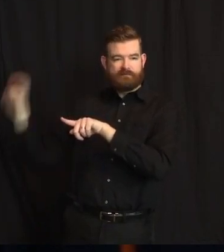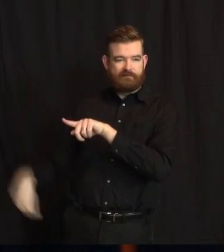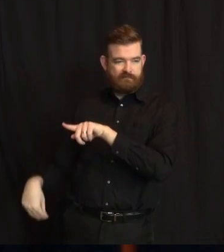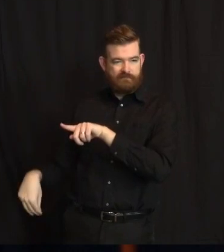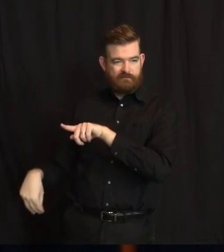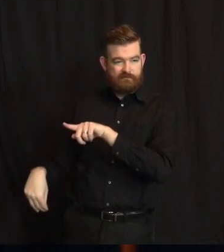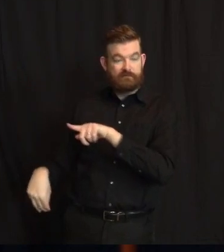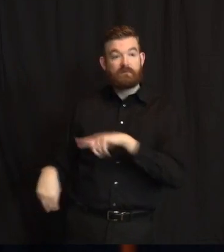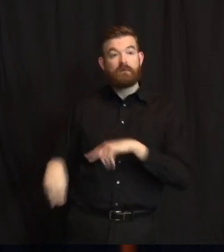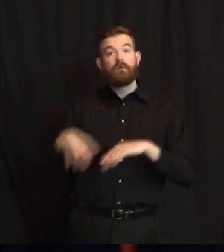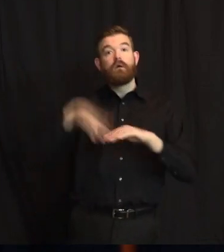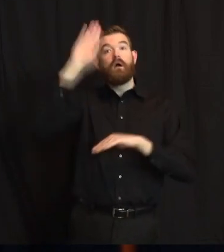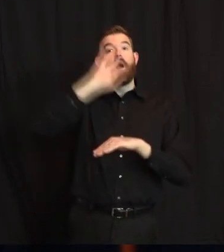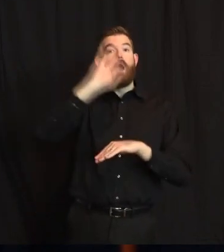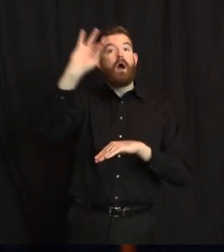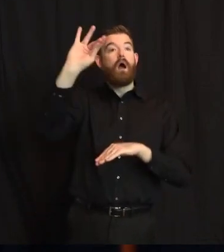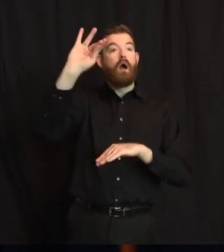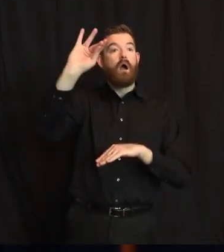between the ages of